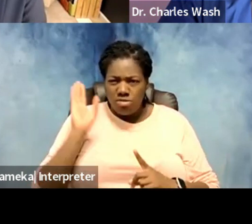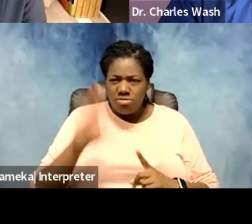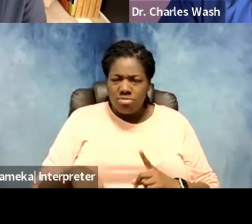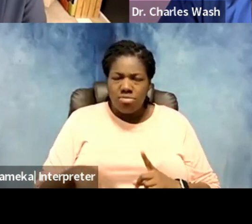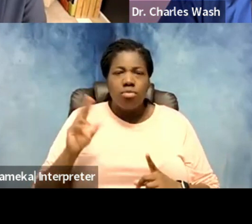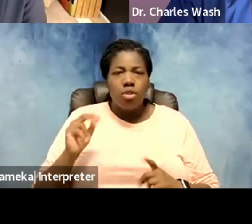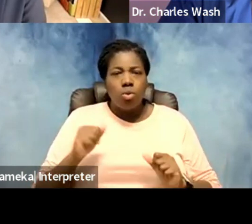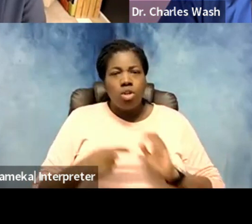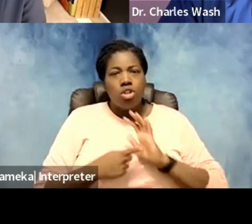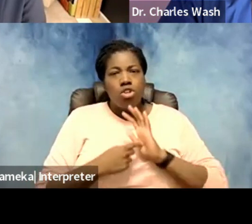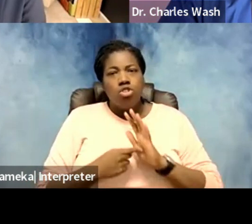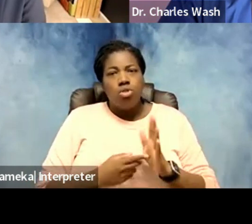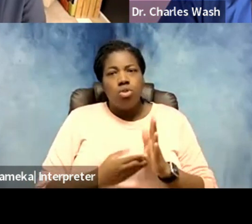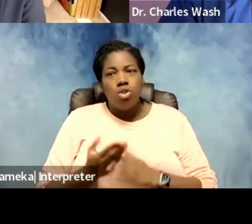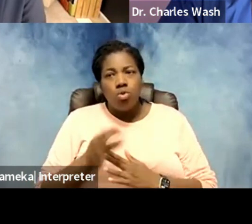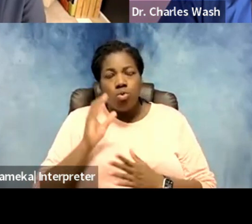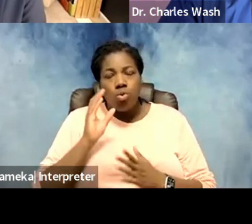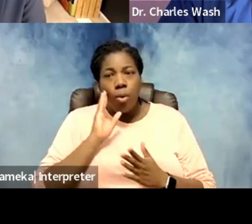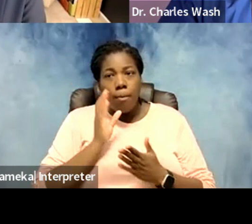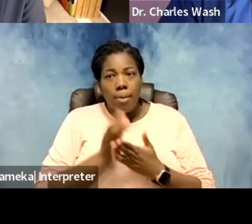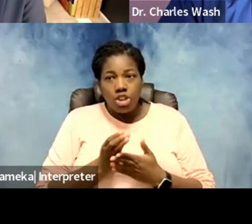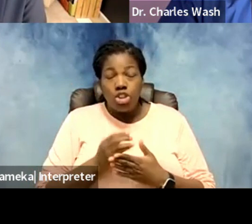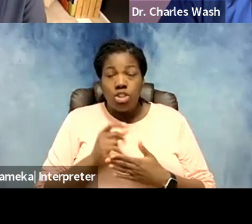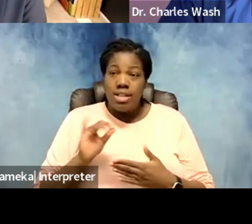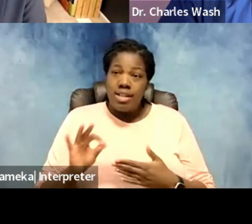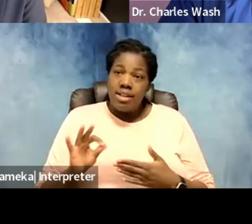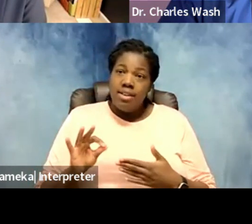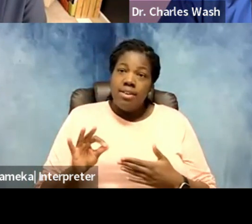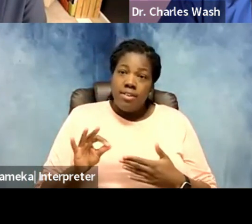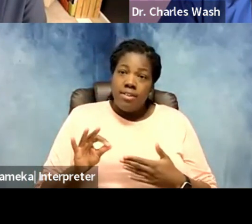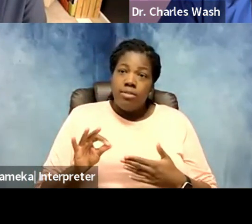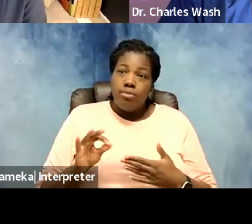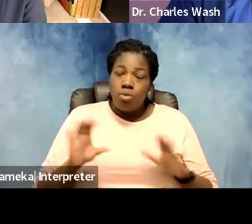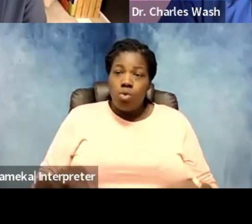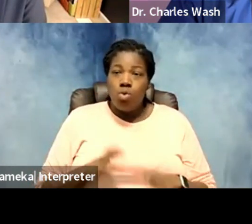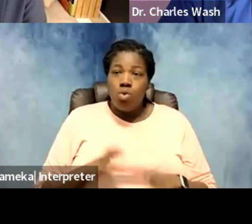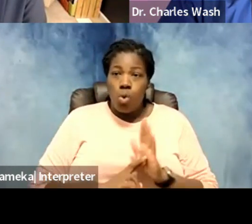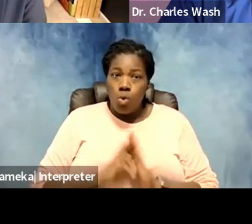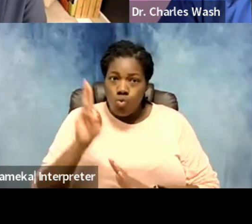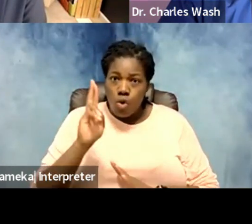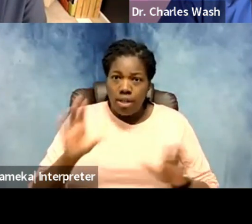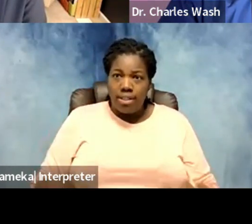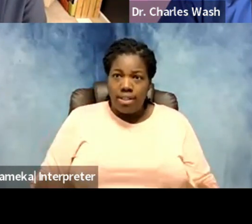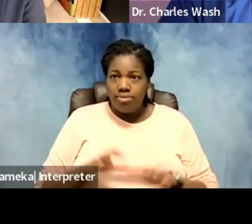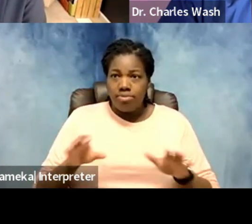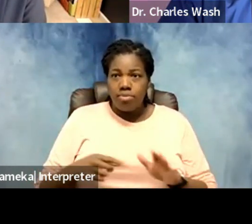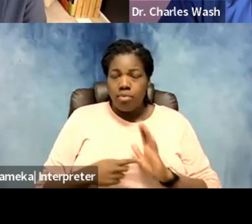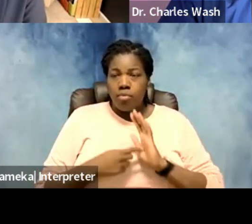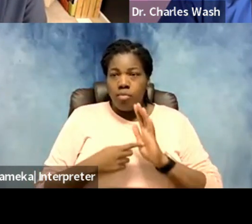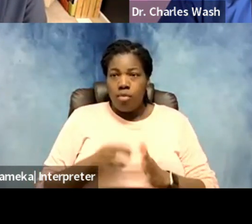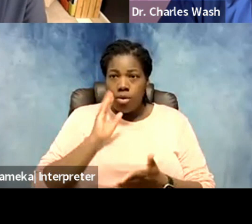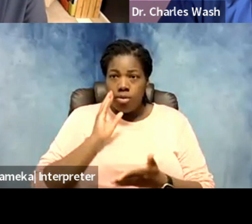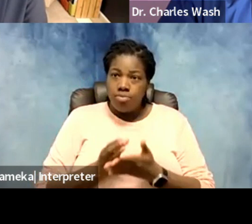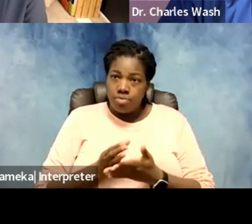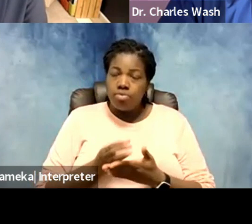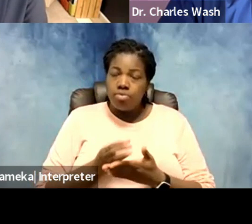can demonstrate it through photos. So for example, if you're gonna, you know, do the rocket launch activity, you know, show the photos of